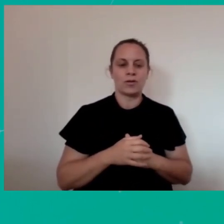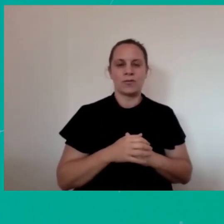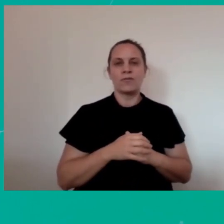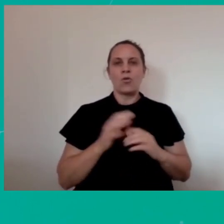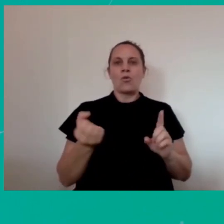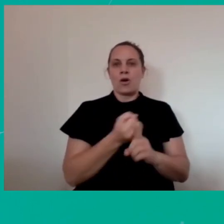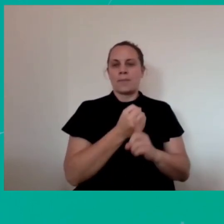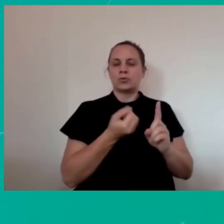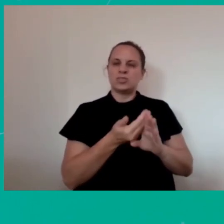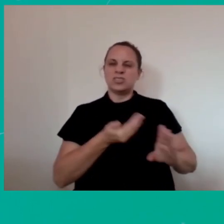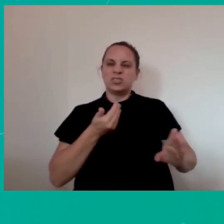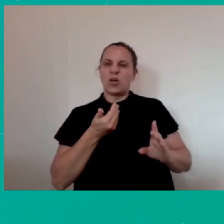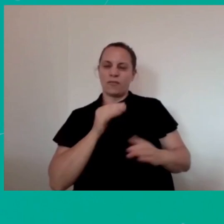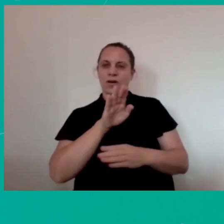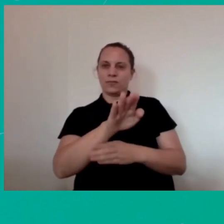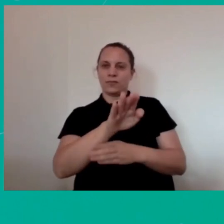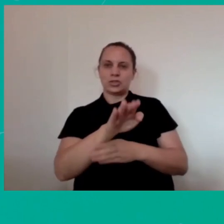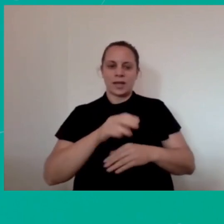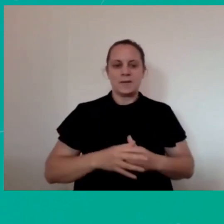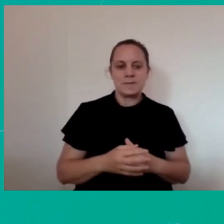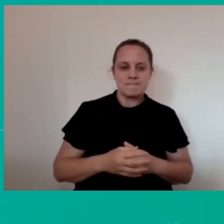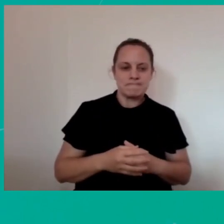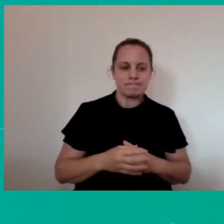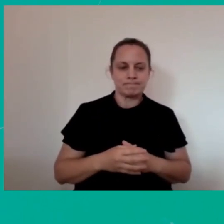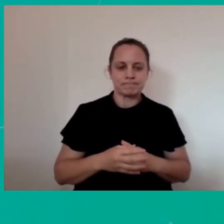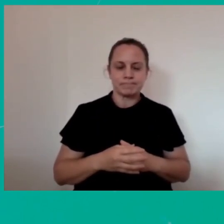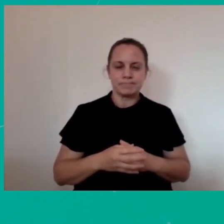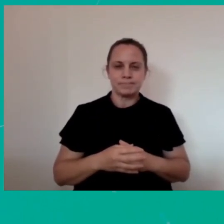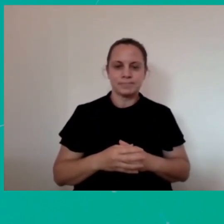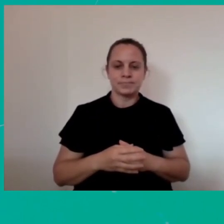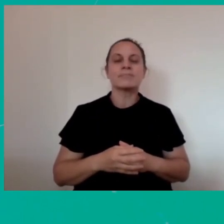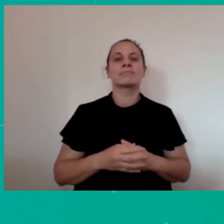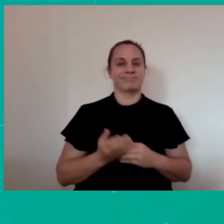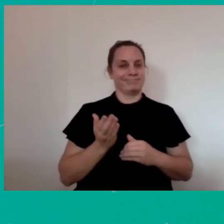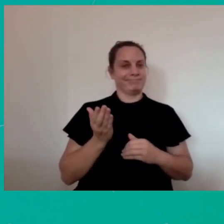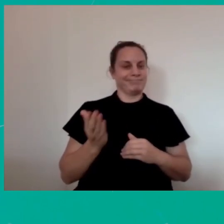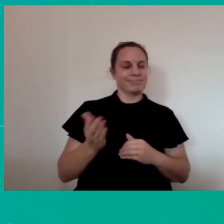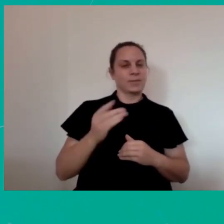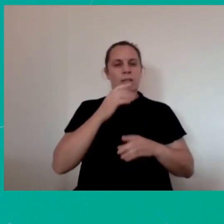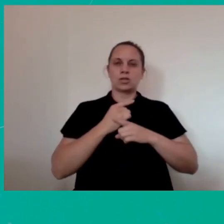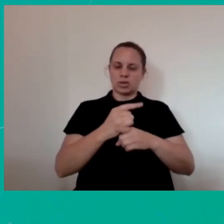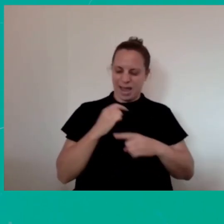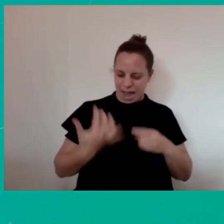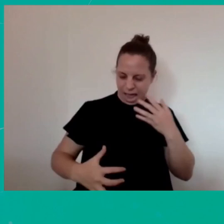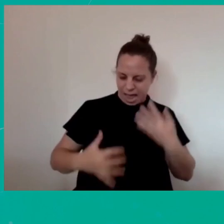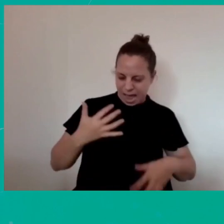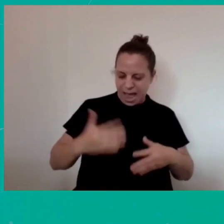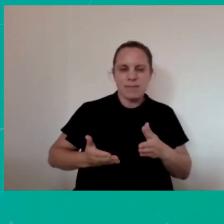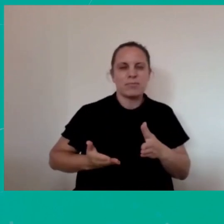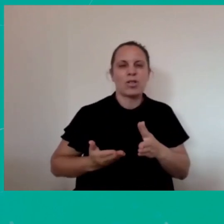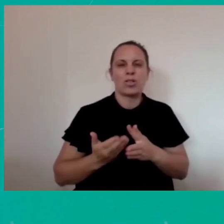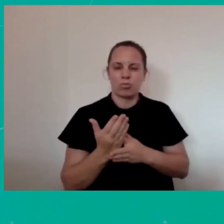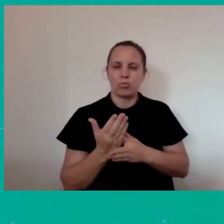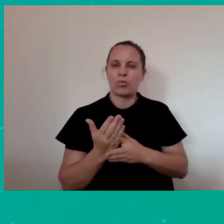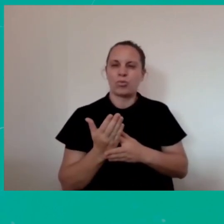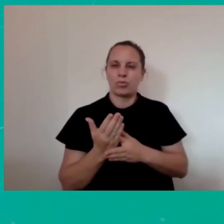te tūkino kore I nāia nei, a muri ake nei. Debbie will speak to the harm experienced by disabled people and the